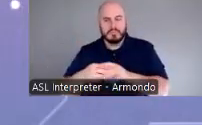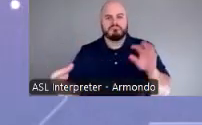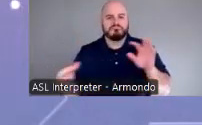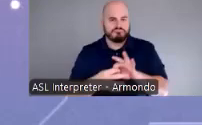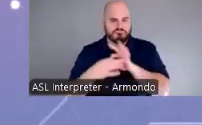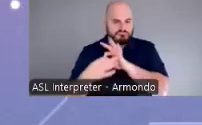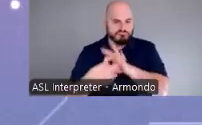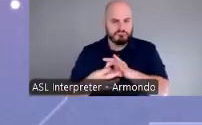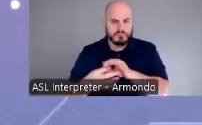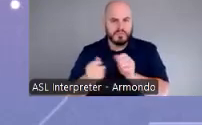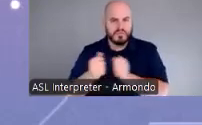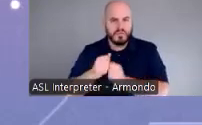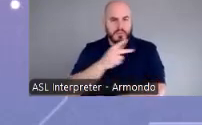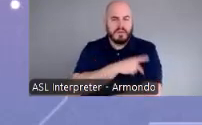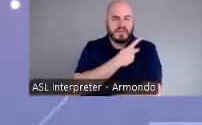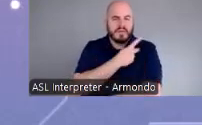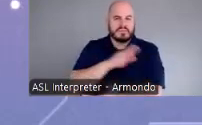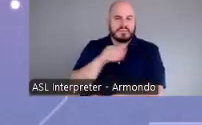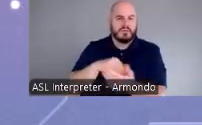space.